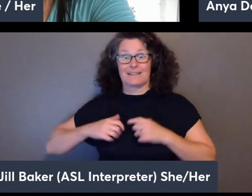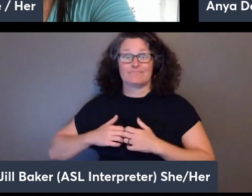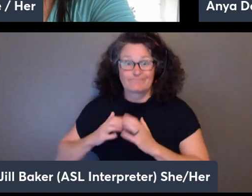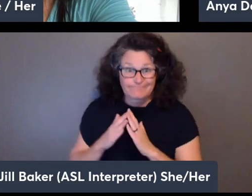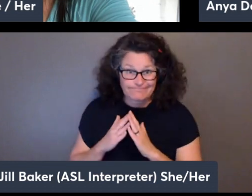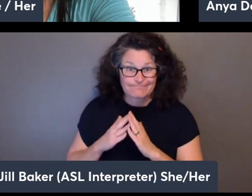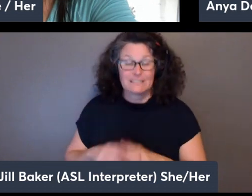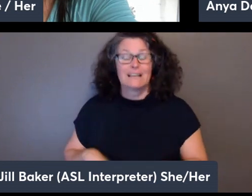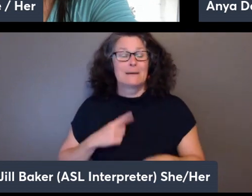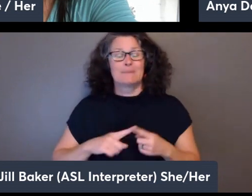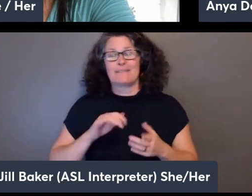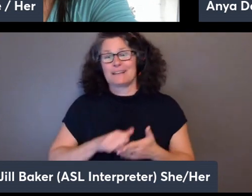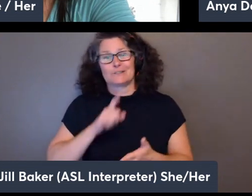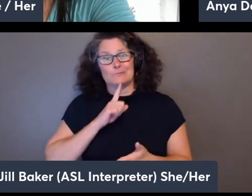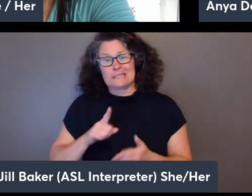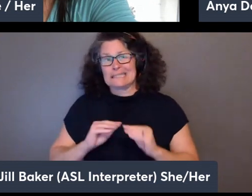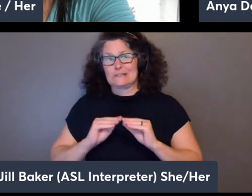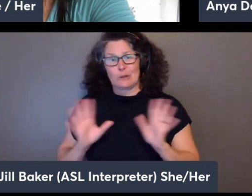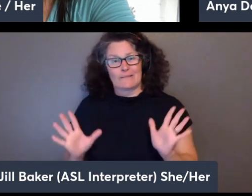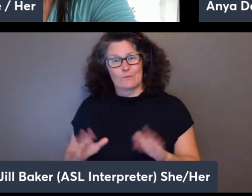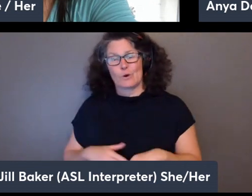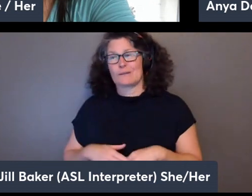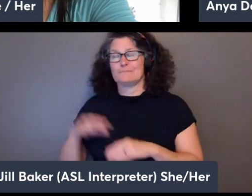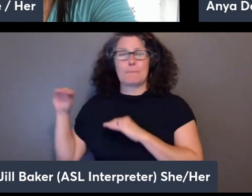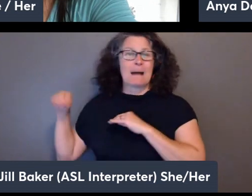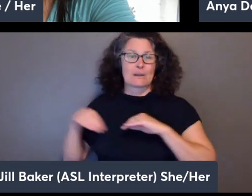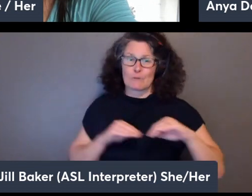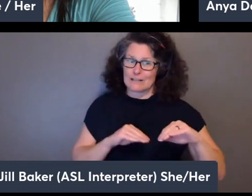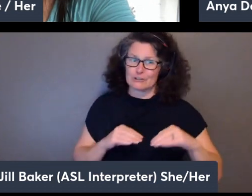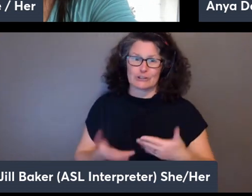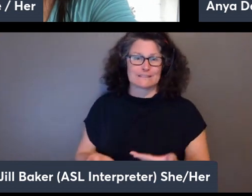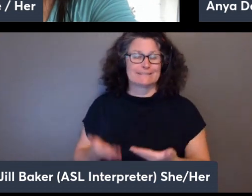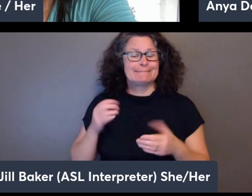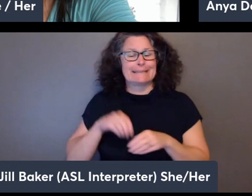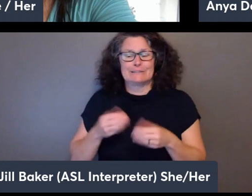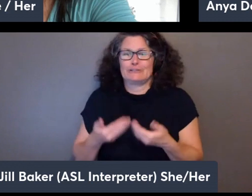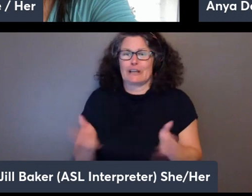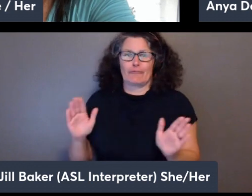pretty straightforward, migration in general. Uh,